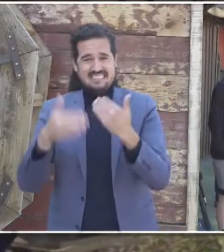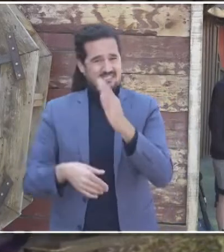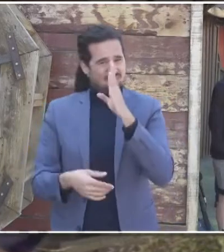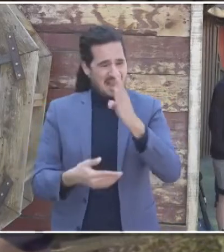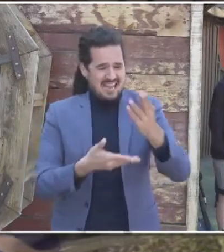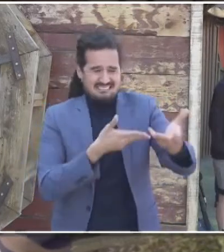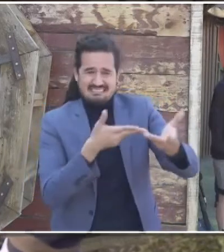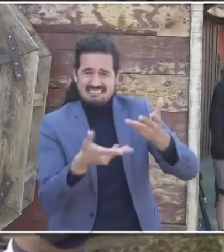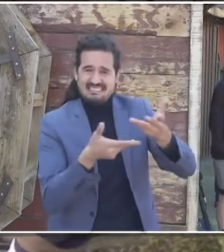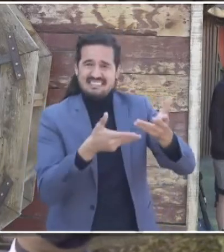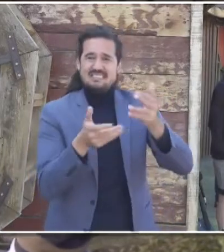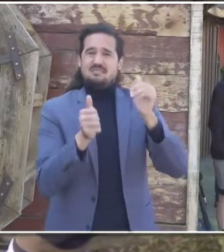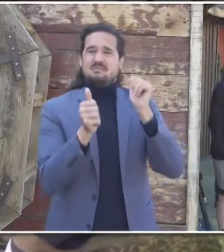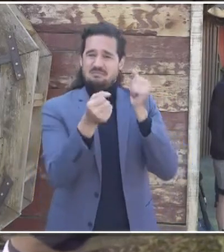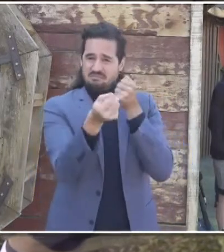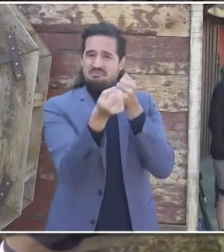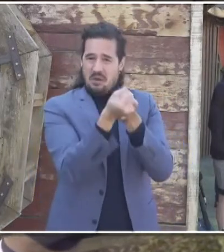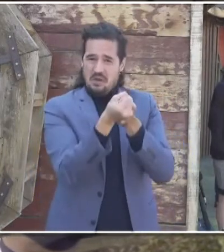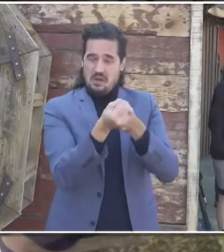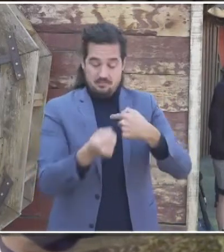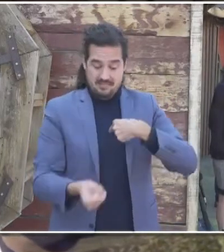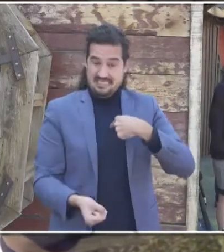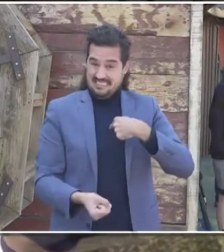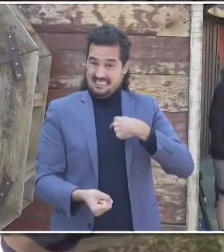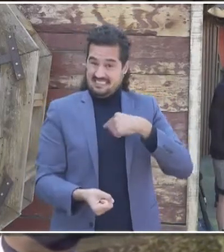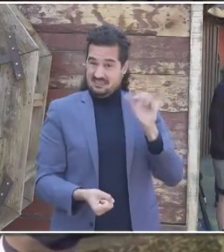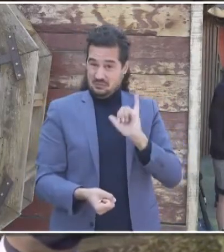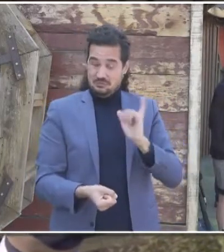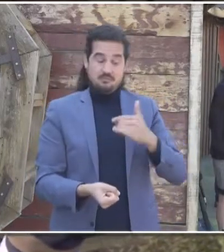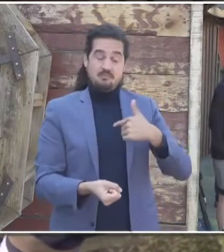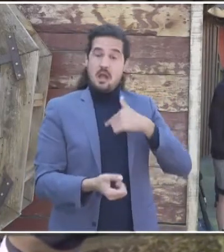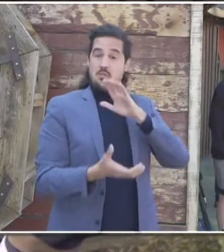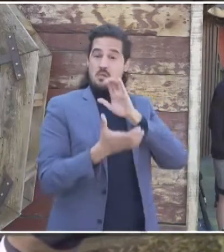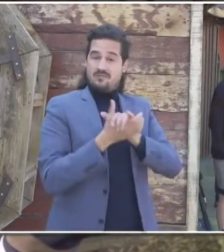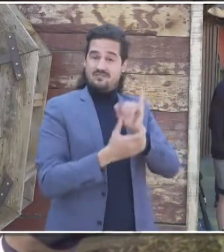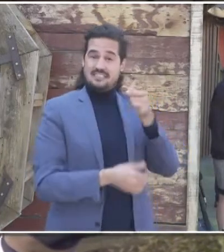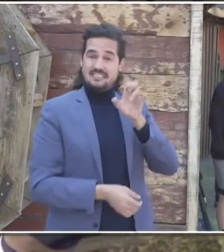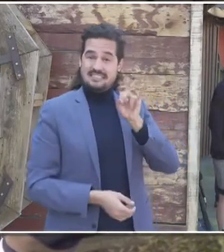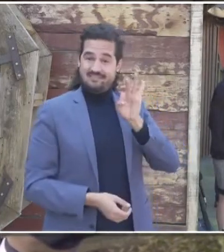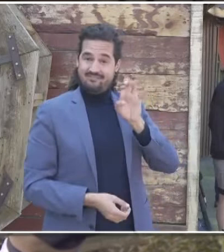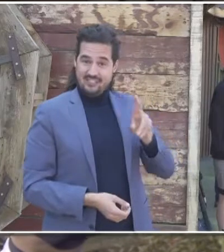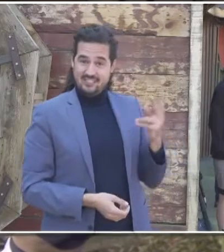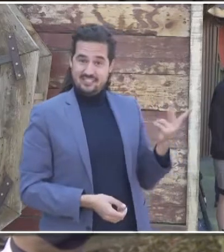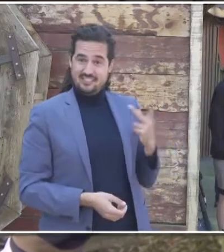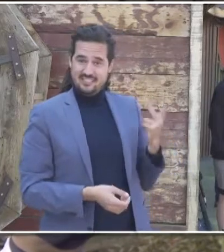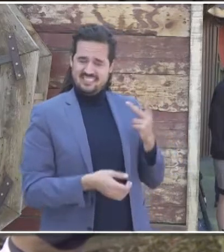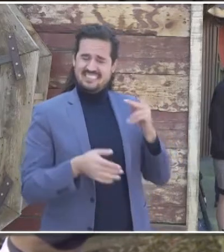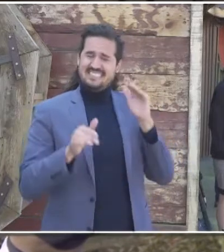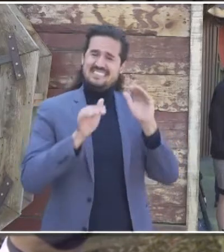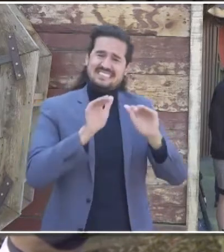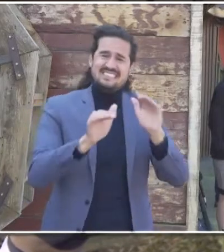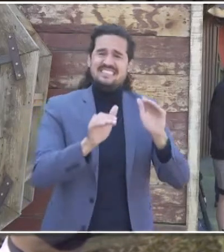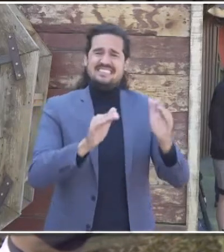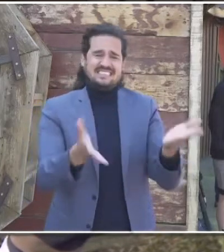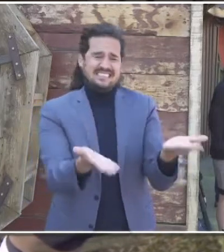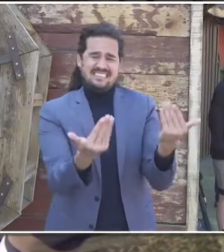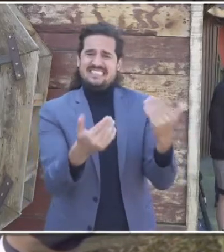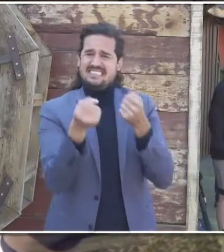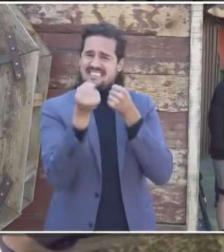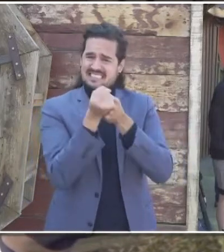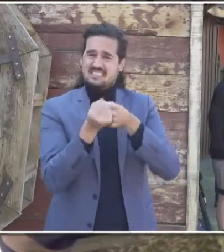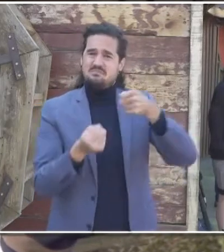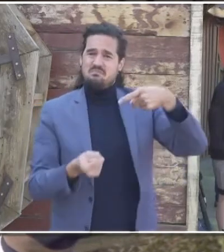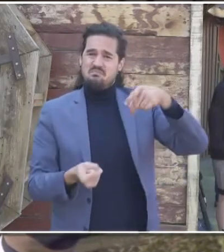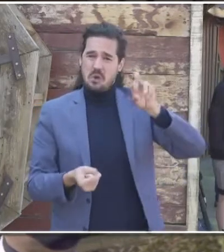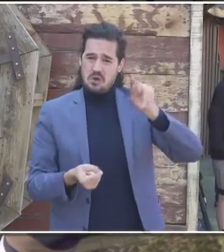my wife and myself, to get youth sports up and going again. Again, I'm a father of 4 young children,